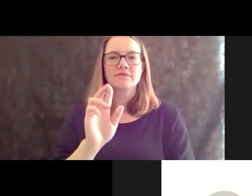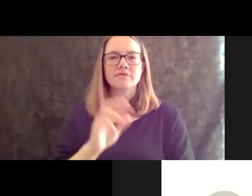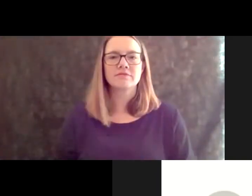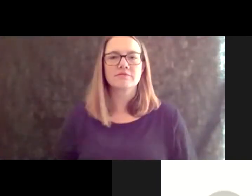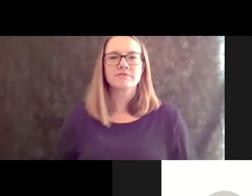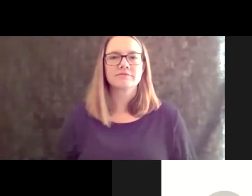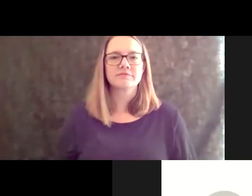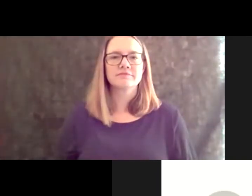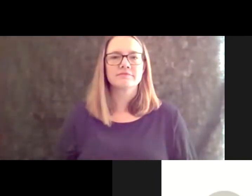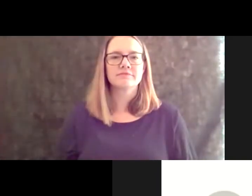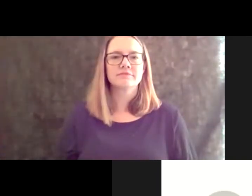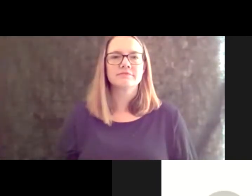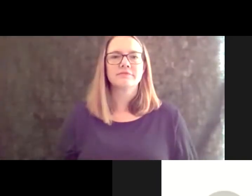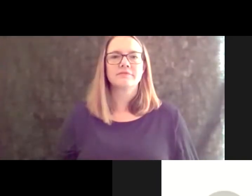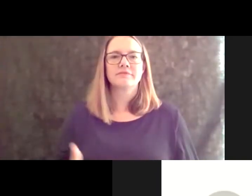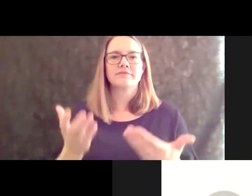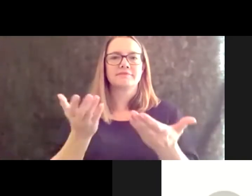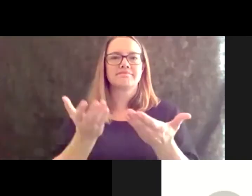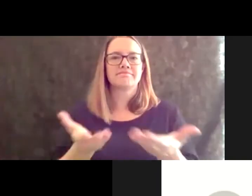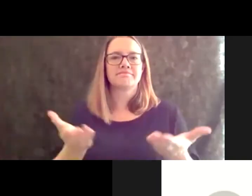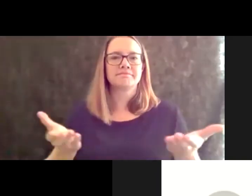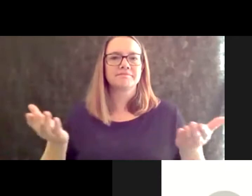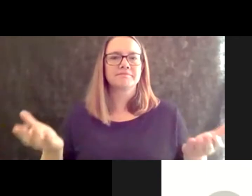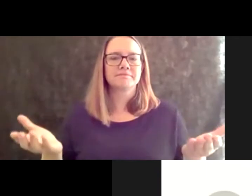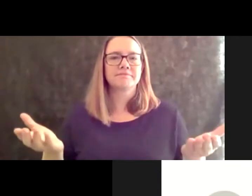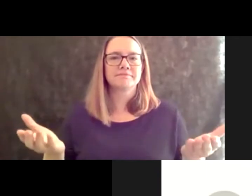the beings,